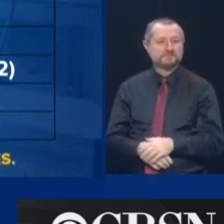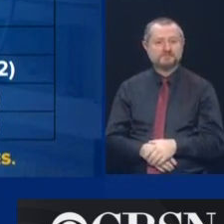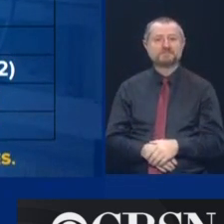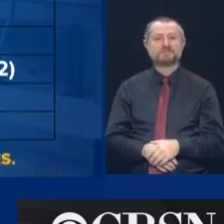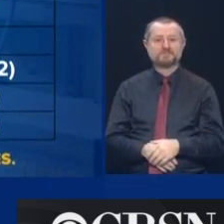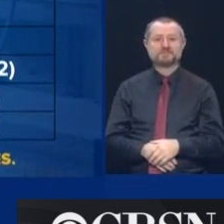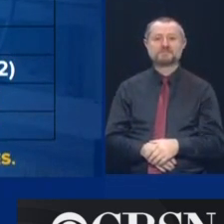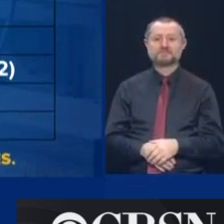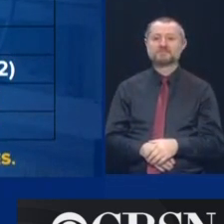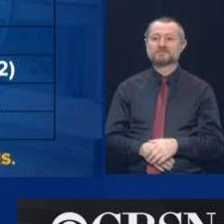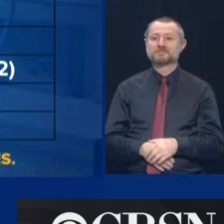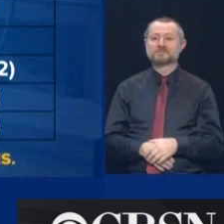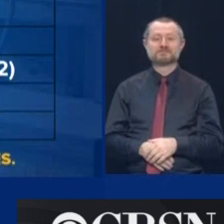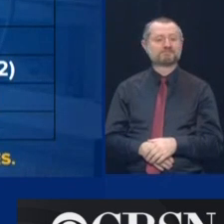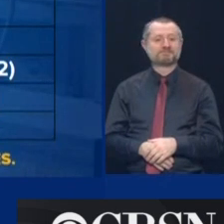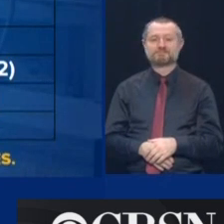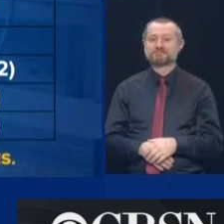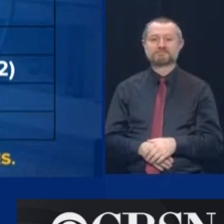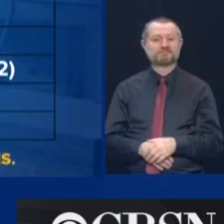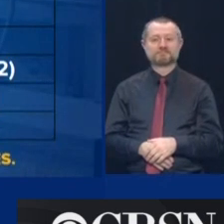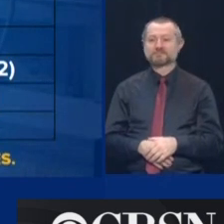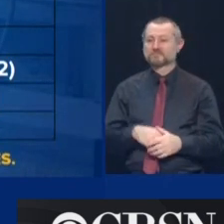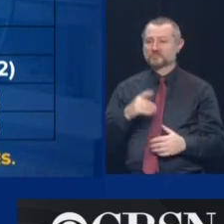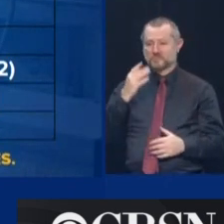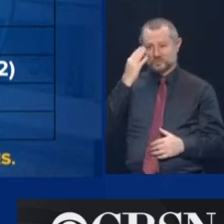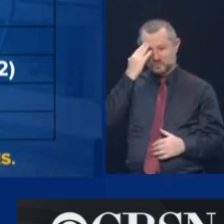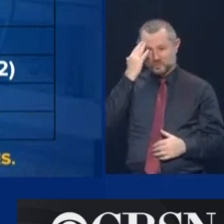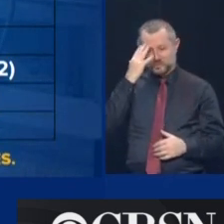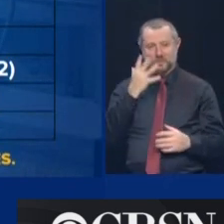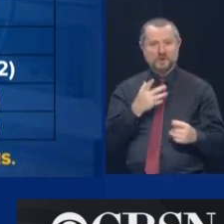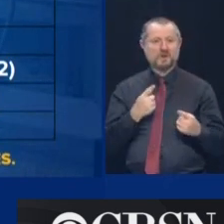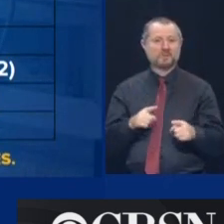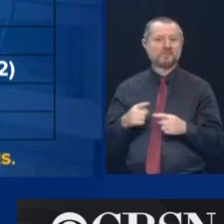This is all too predictable at this point.